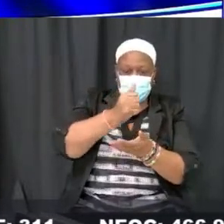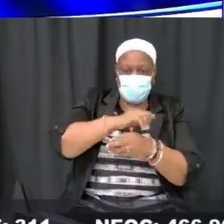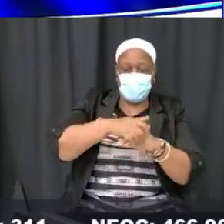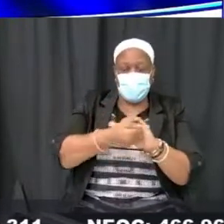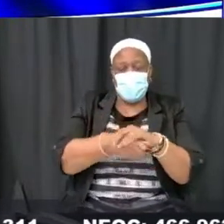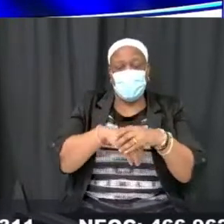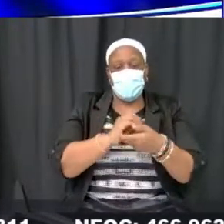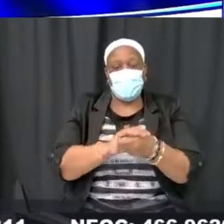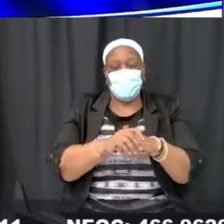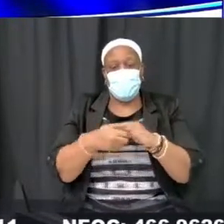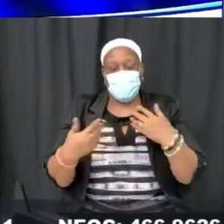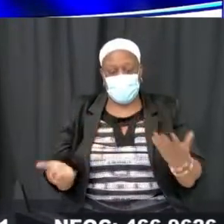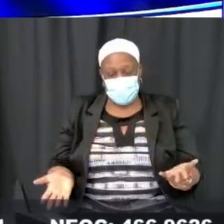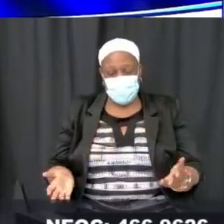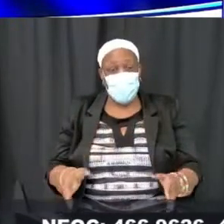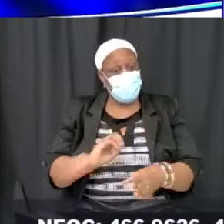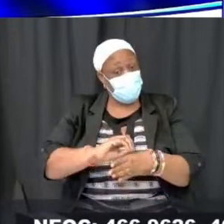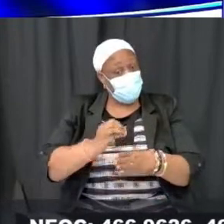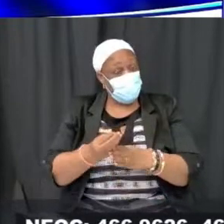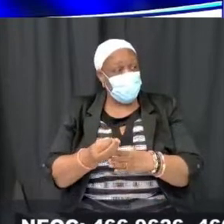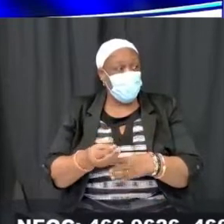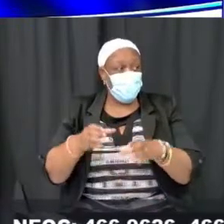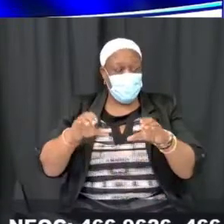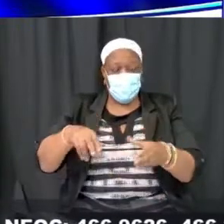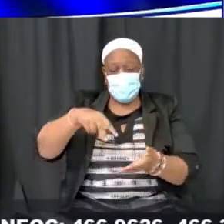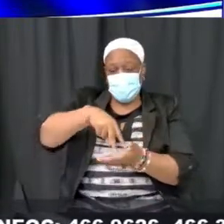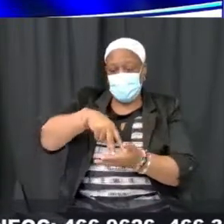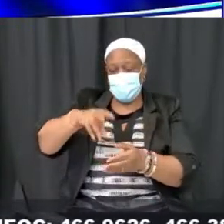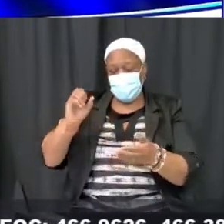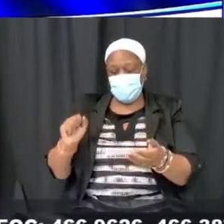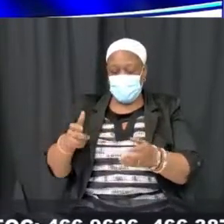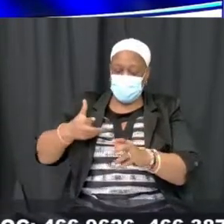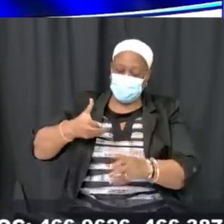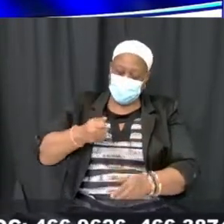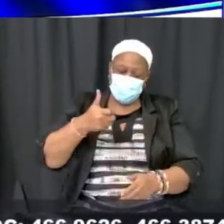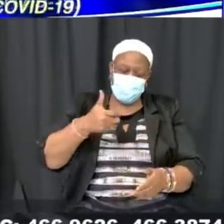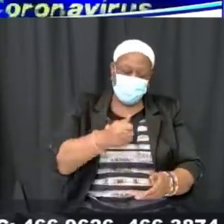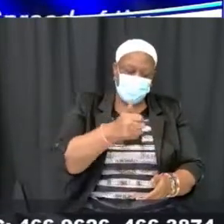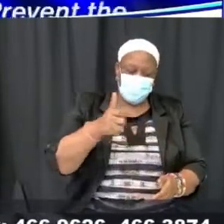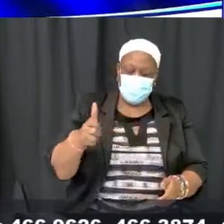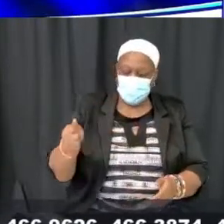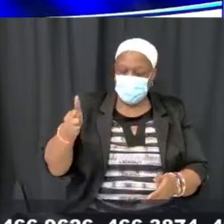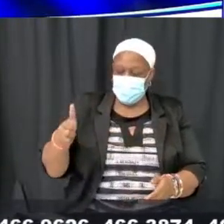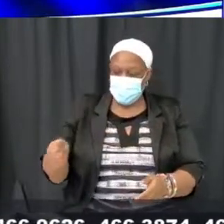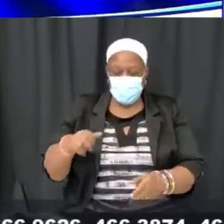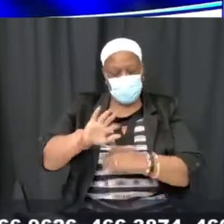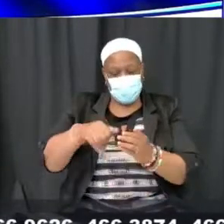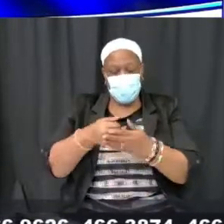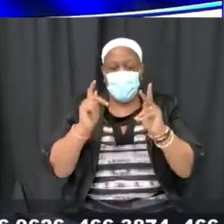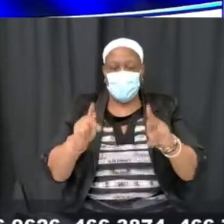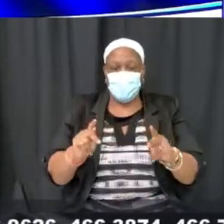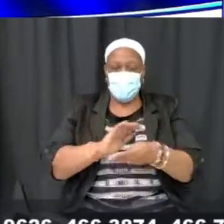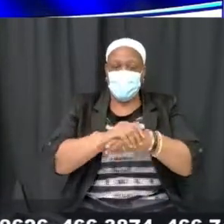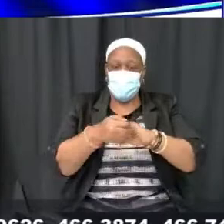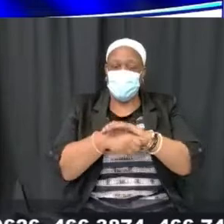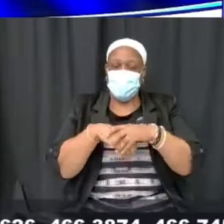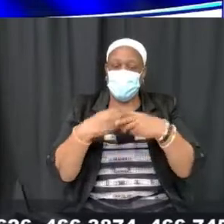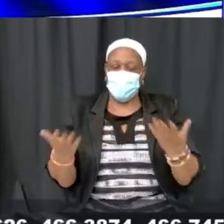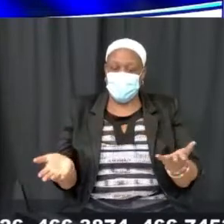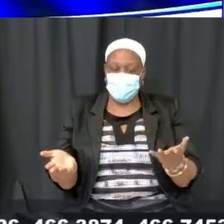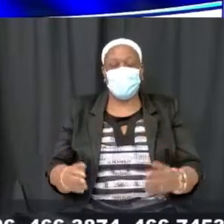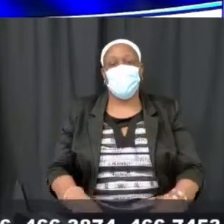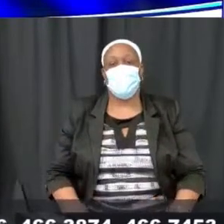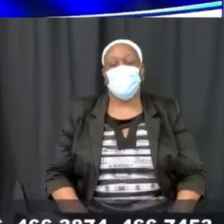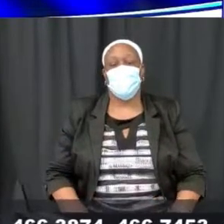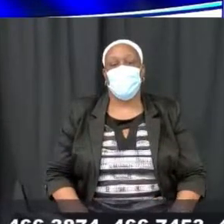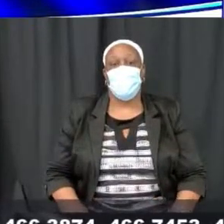passengers to sanitize their hands as well. Insist that all passengers must be wearing their